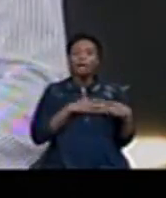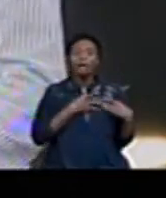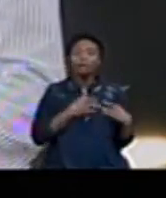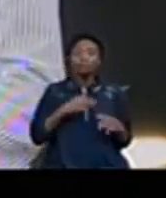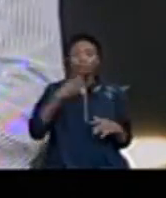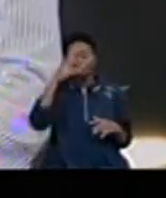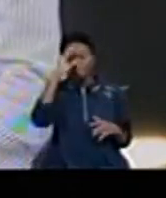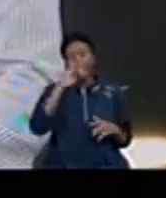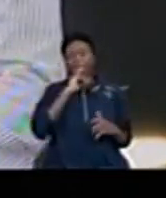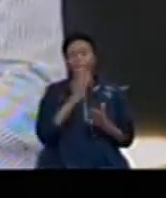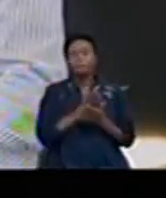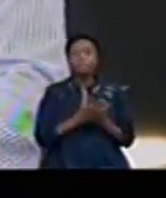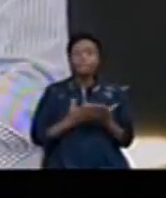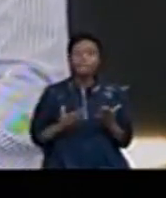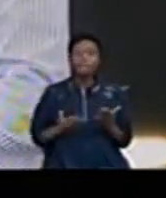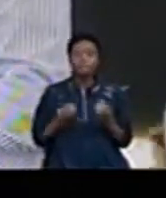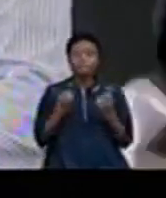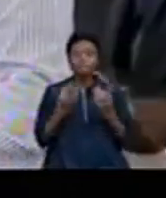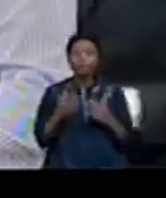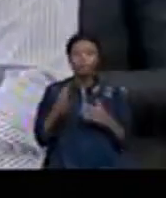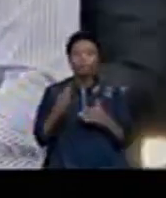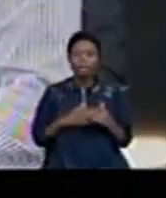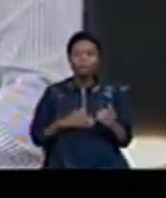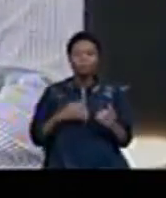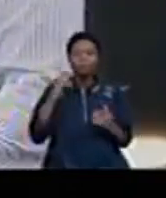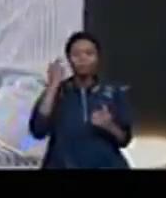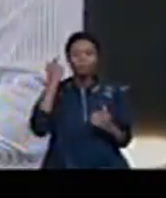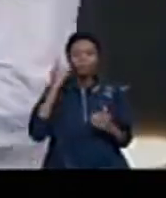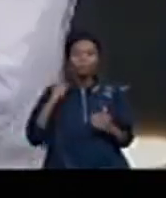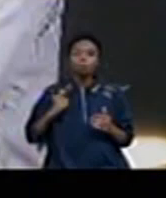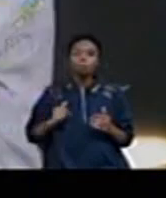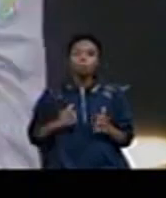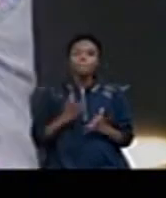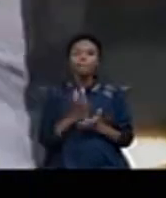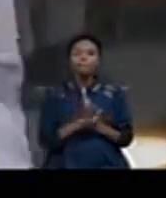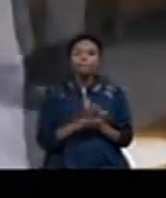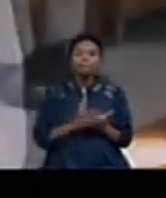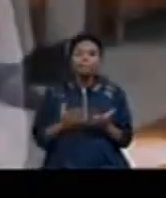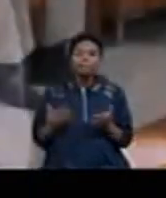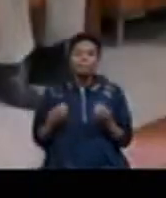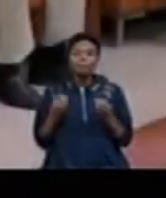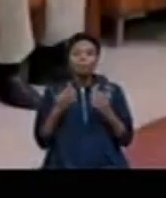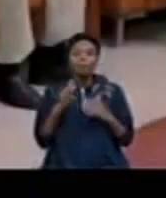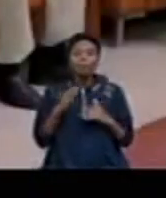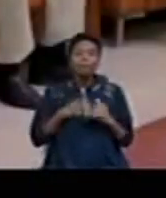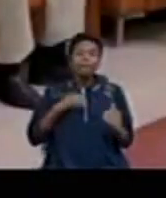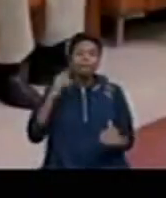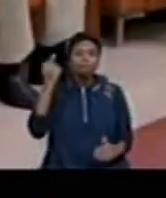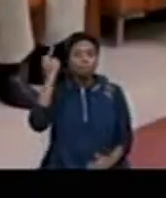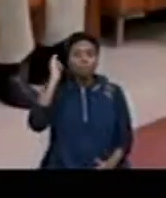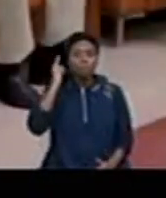heart of man is something more than gold.